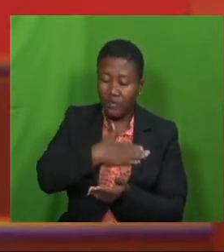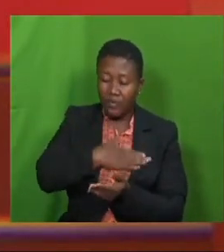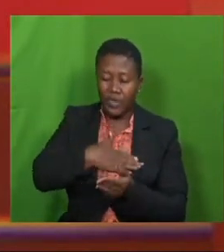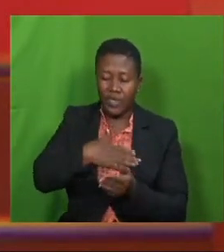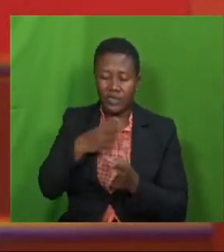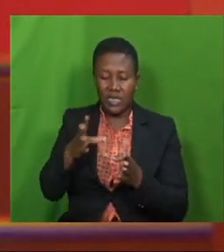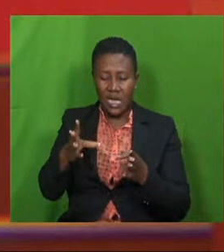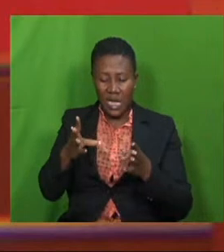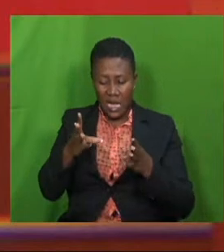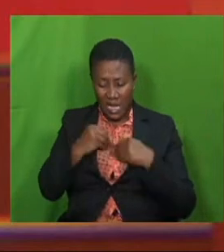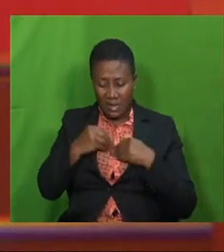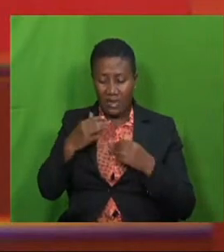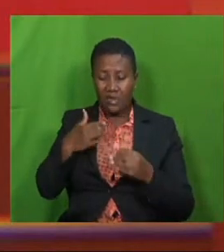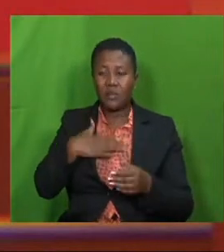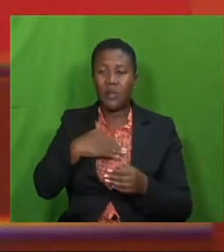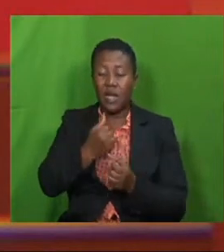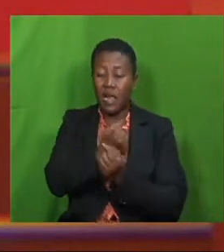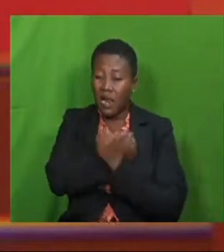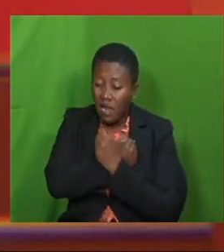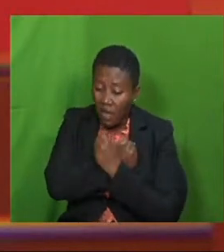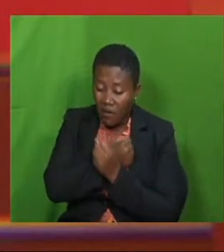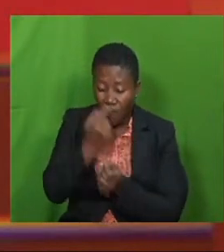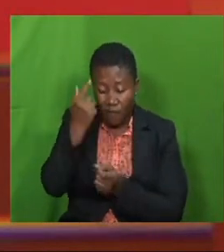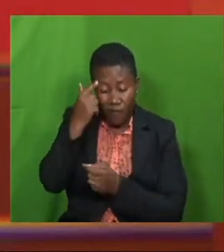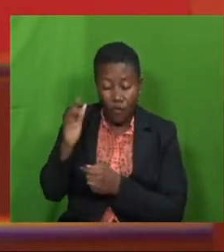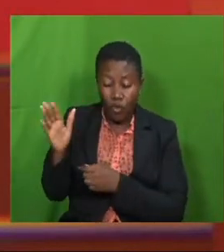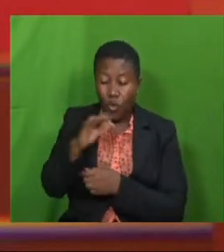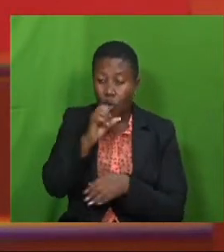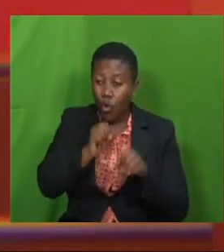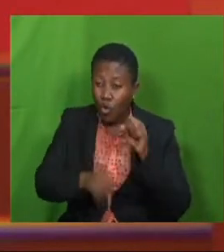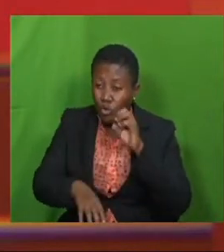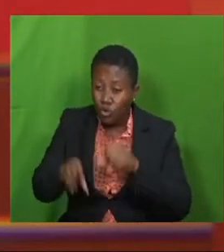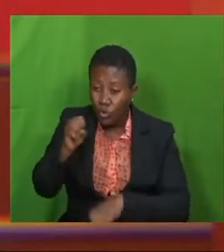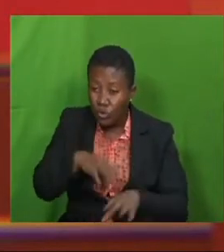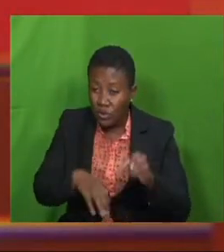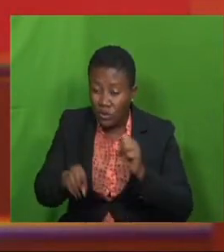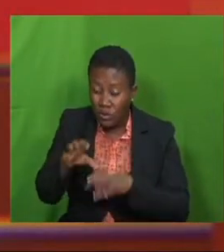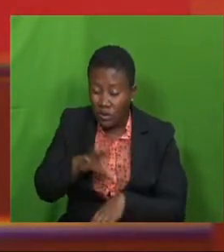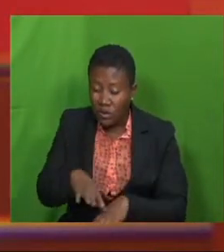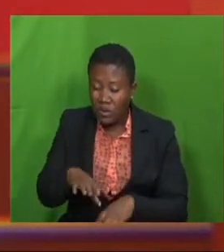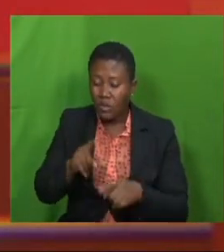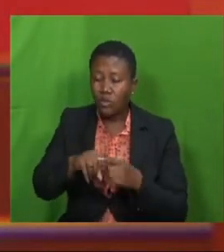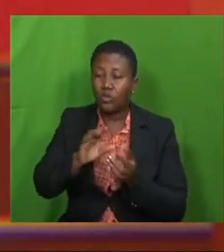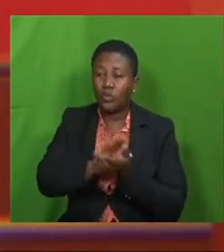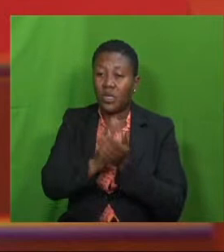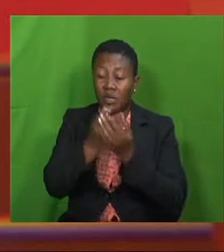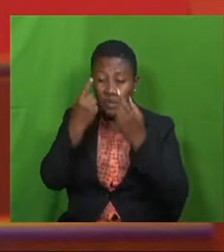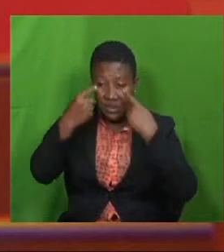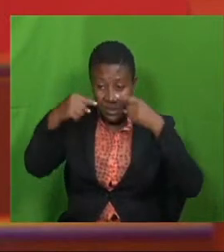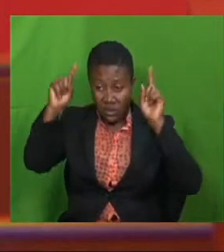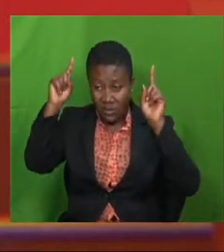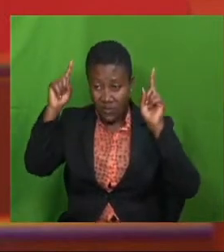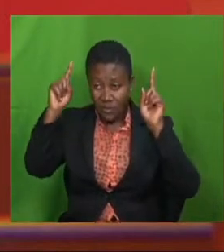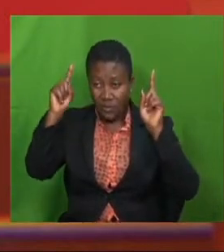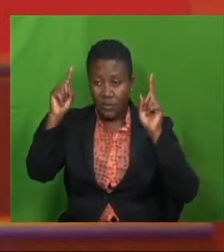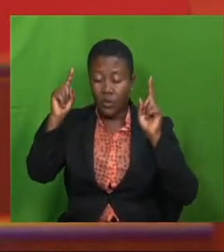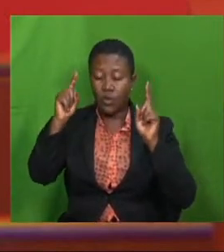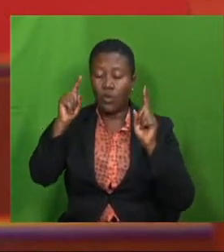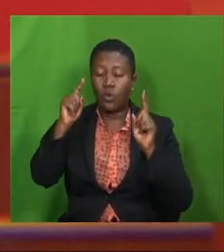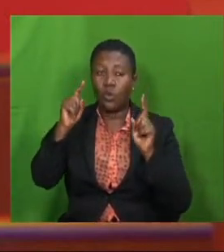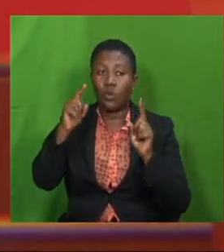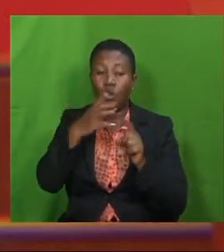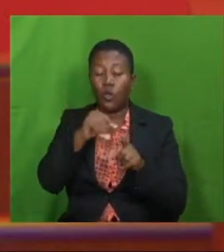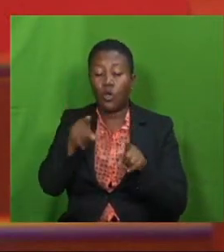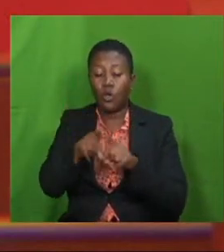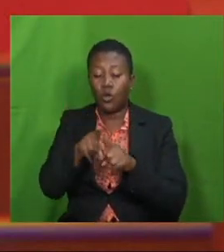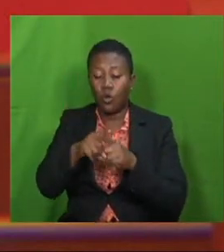appreciation for the contribution of all of you to the success of this sitting and first meeting of